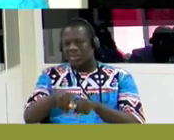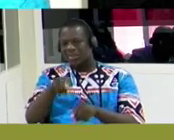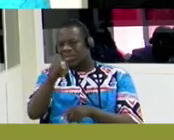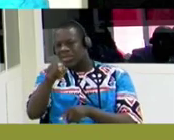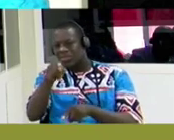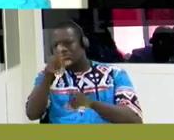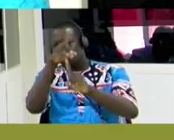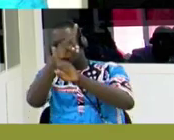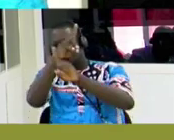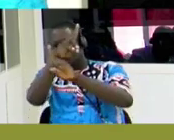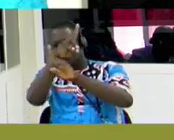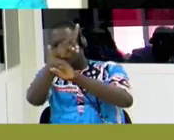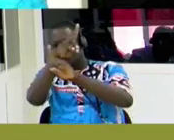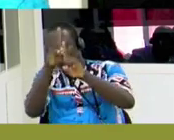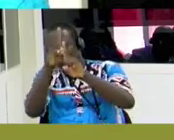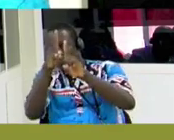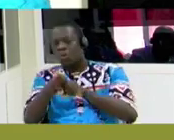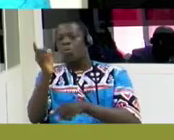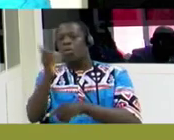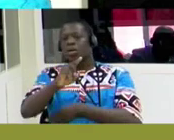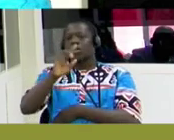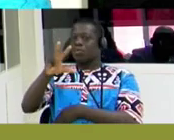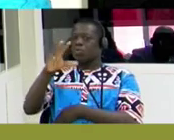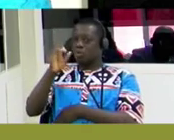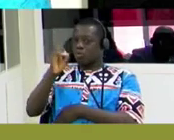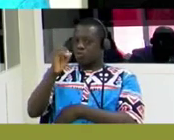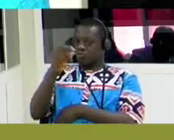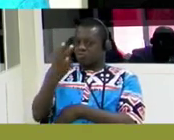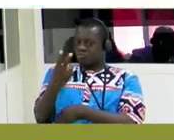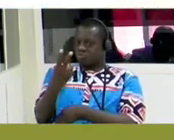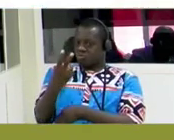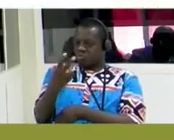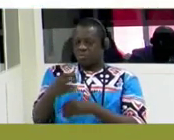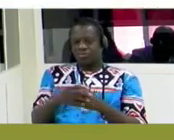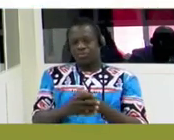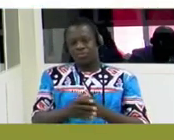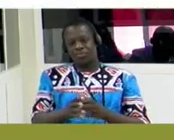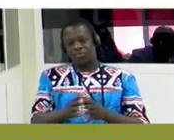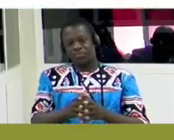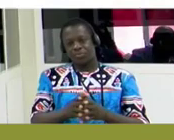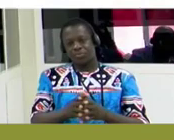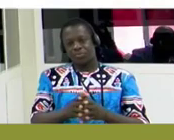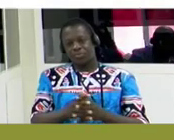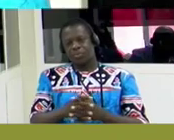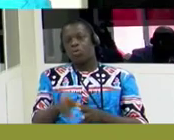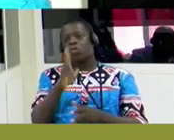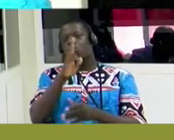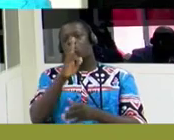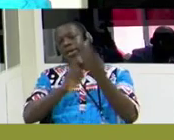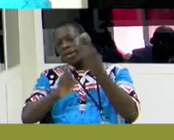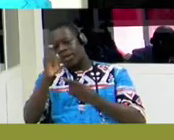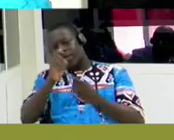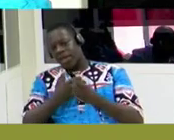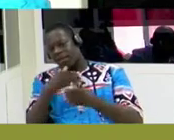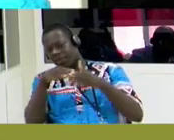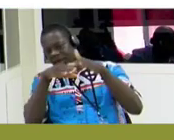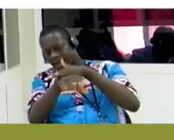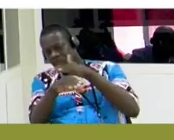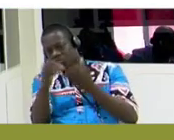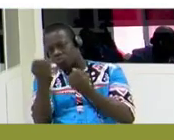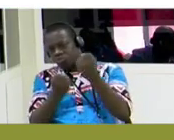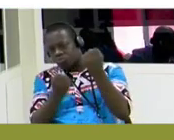second warrant officer, or warrant officer two. Class two. Yes. And Who else was in the vehicle? This man was